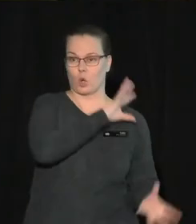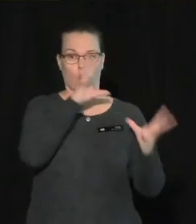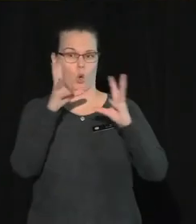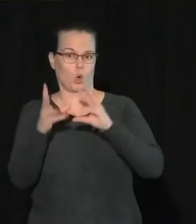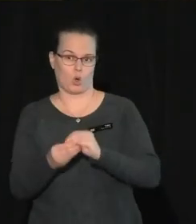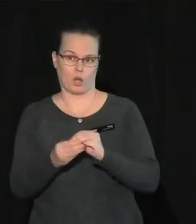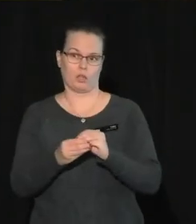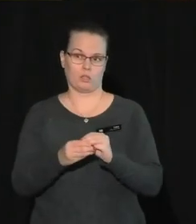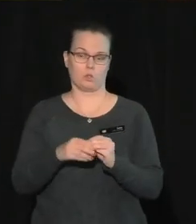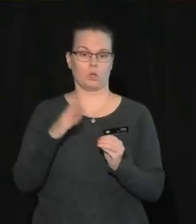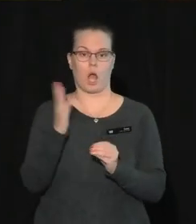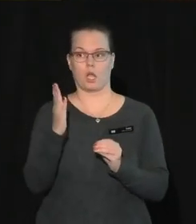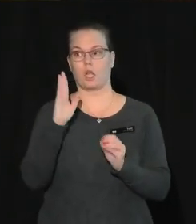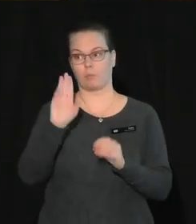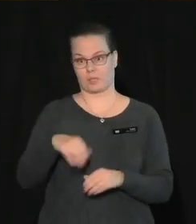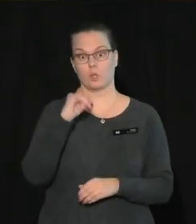timeline of 6 years.